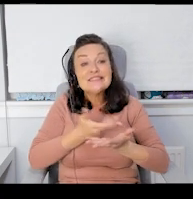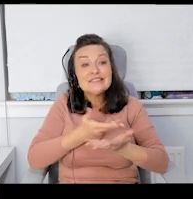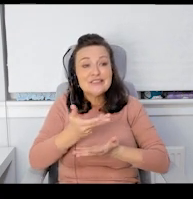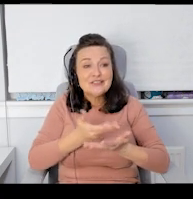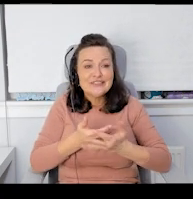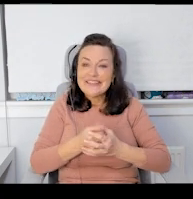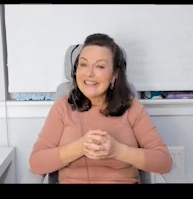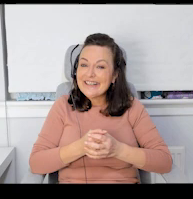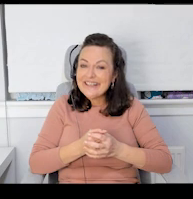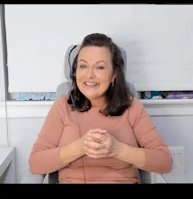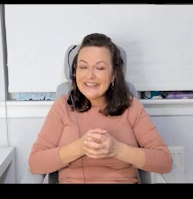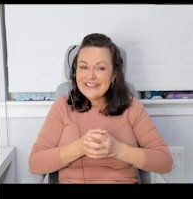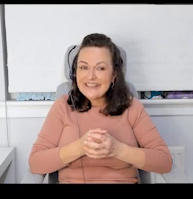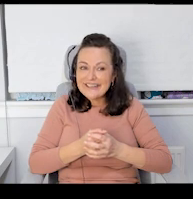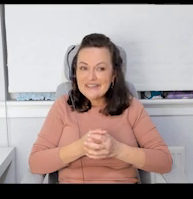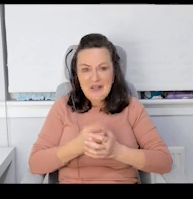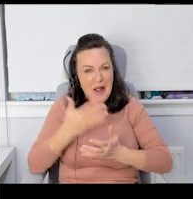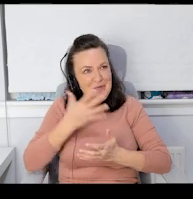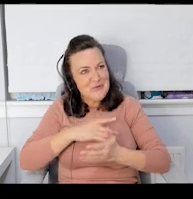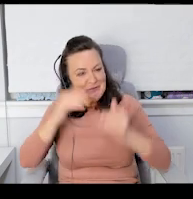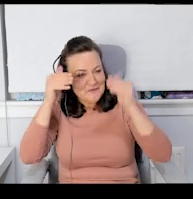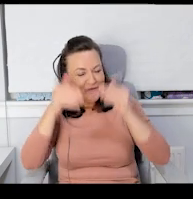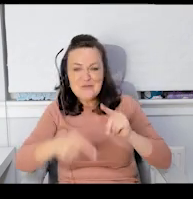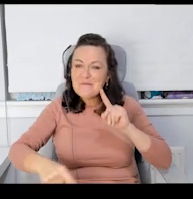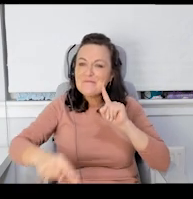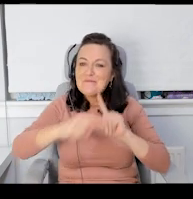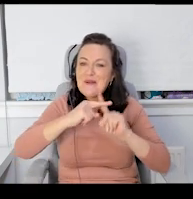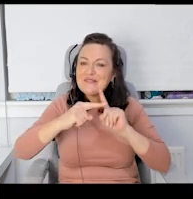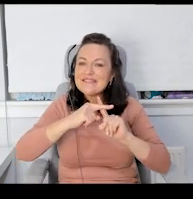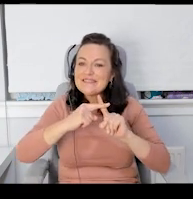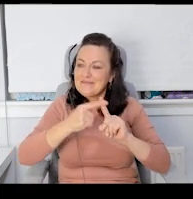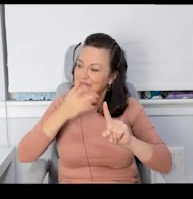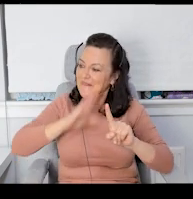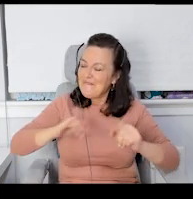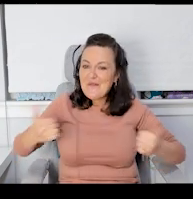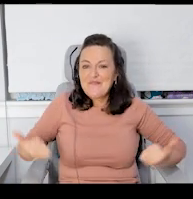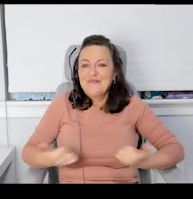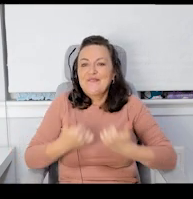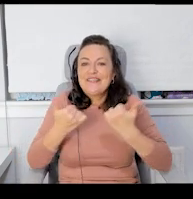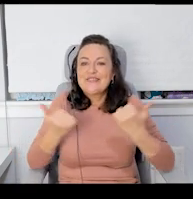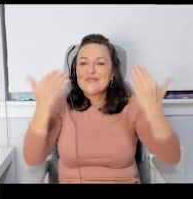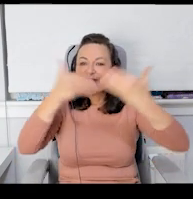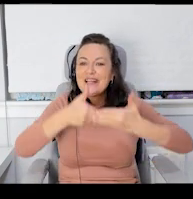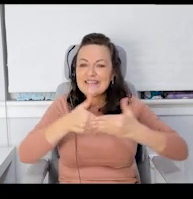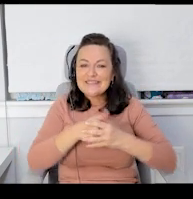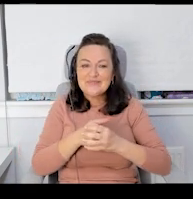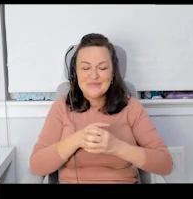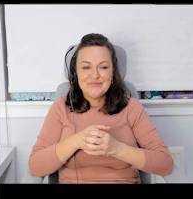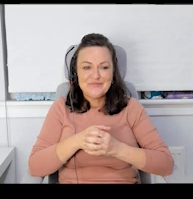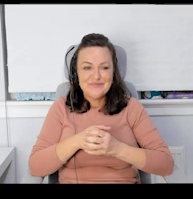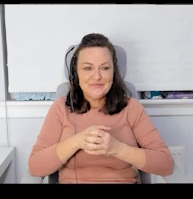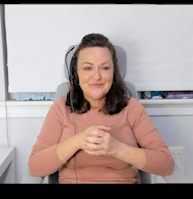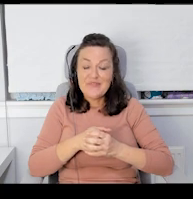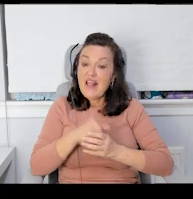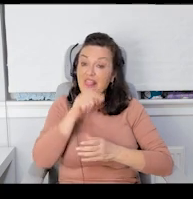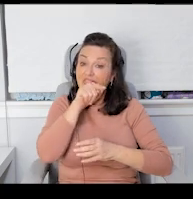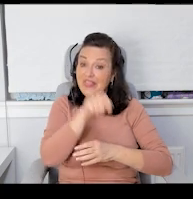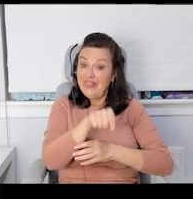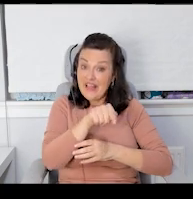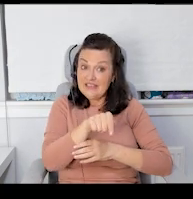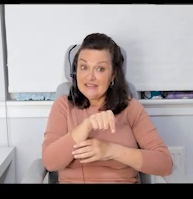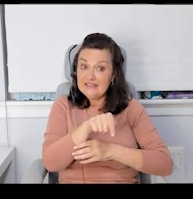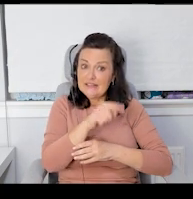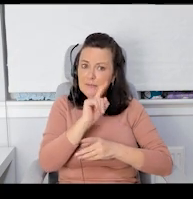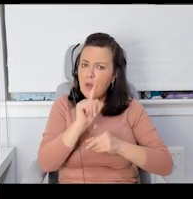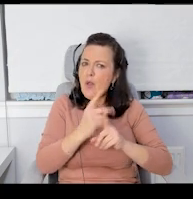and always like to focus on the high part, give us a high before we finish the discussion. So this is all about